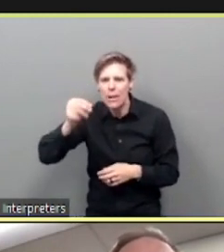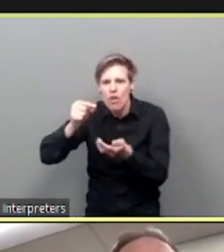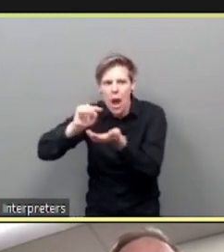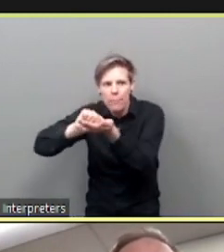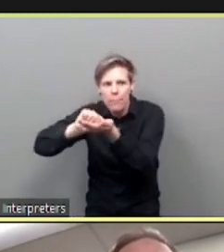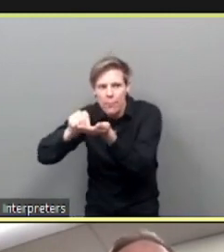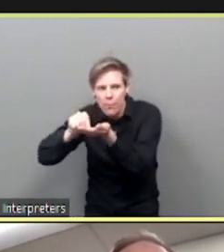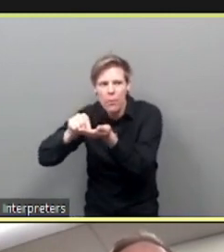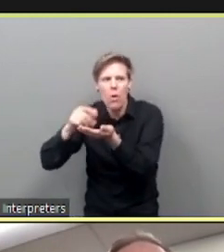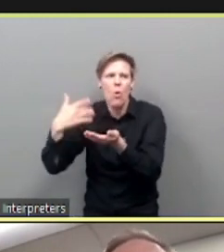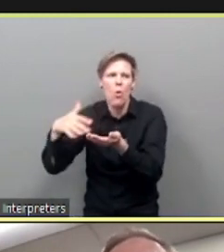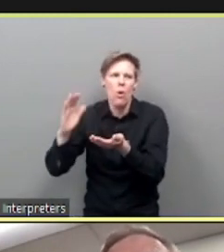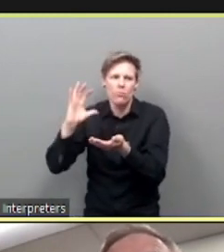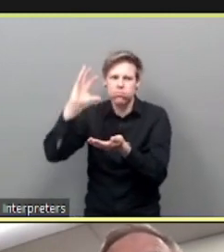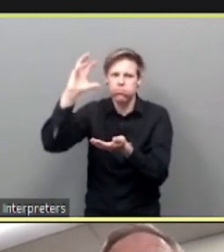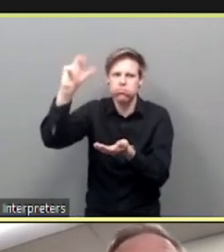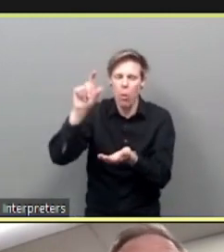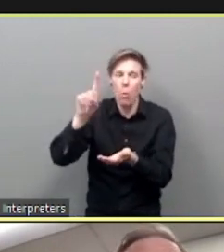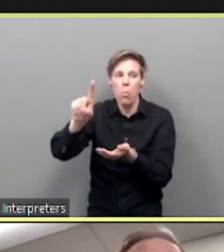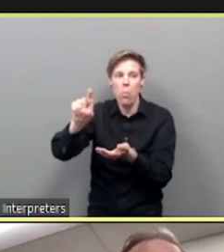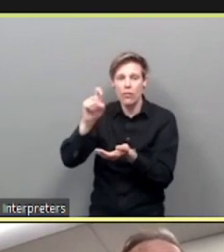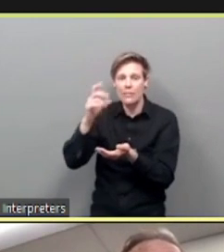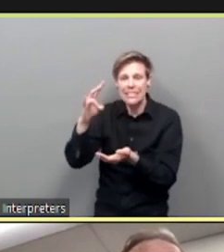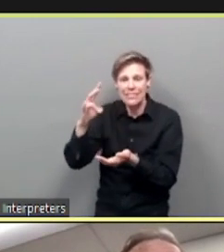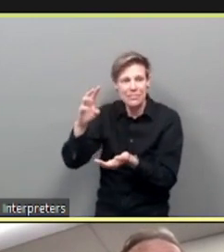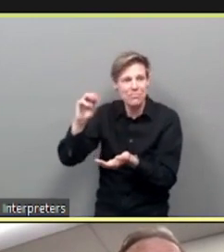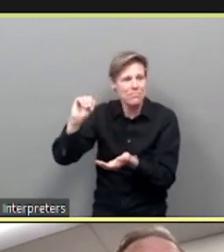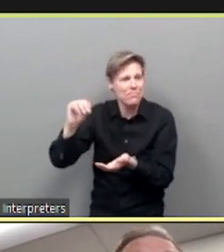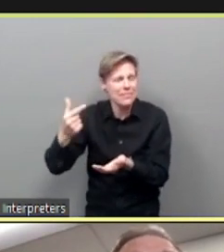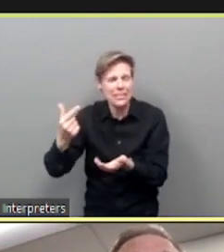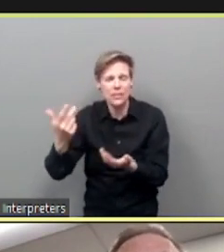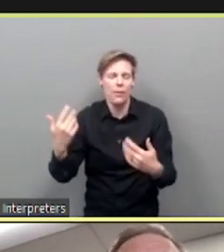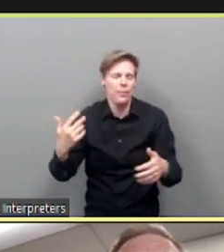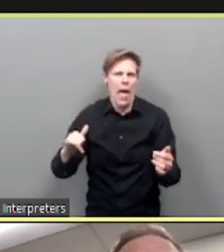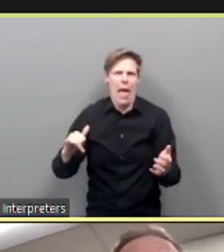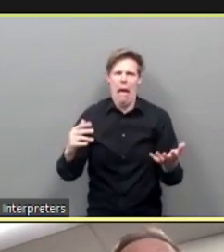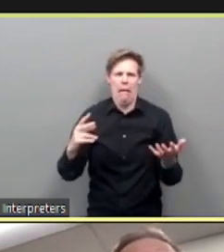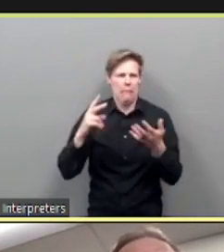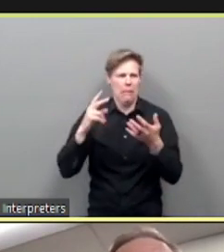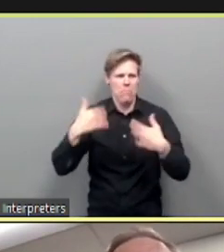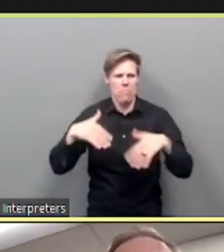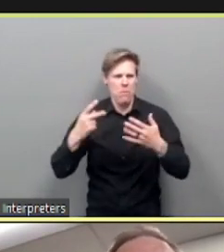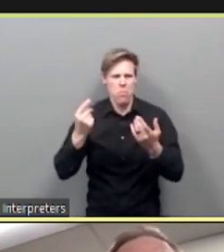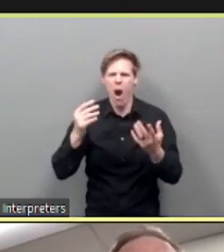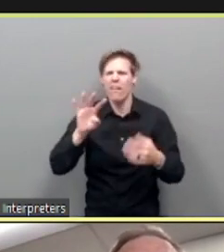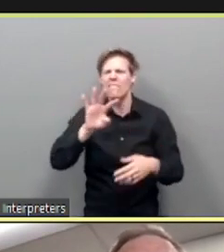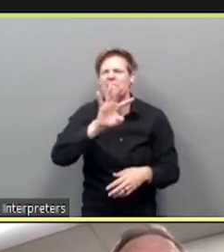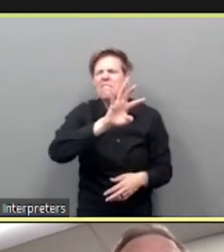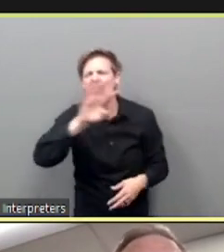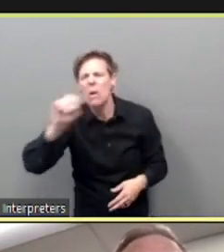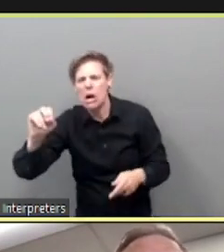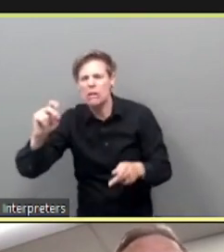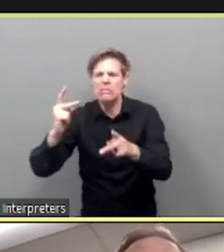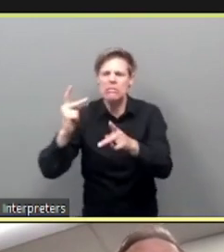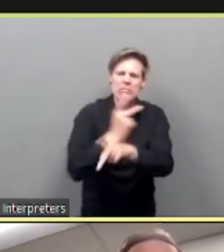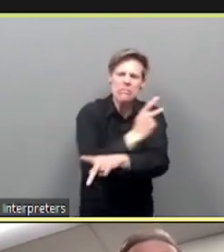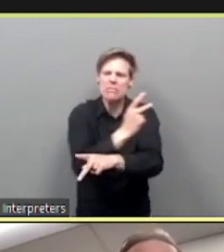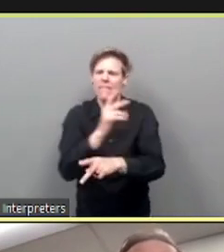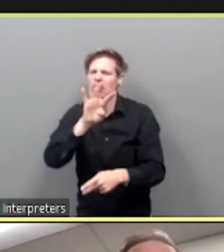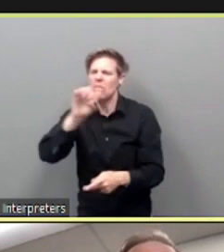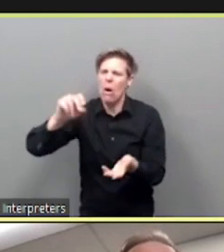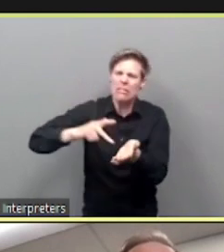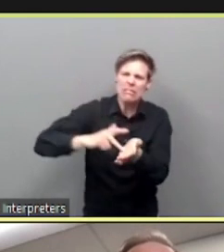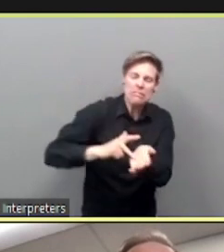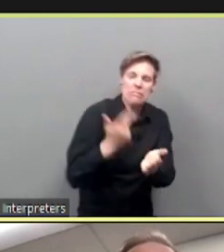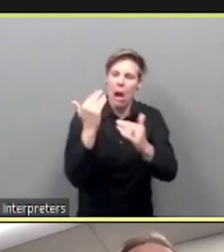117 milligrams. We're talking about 40 times the healthy, normal adult